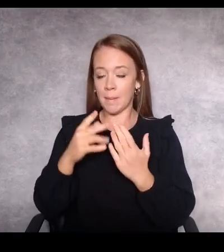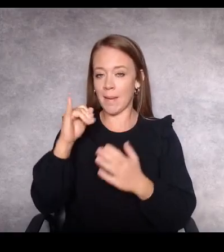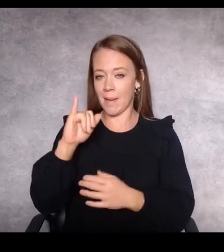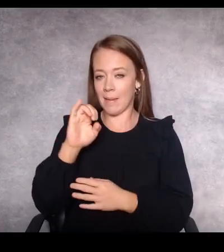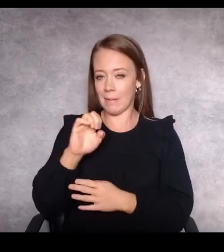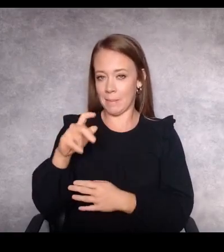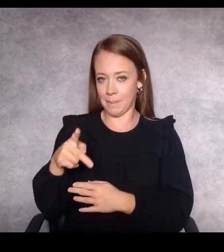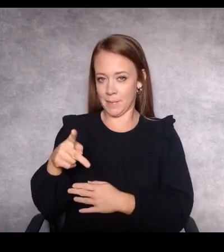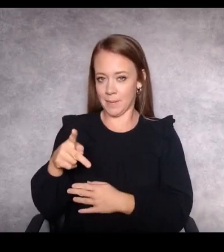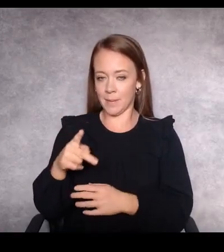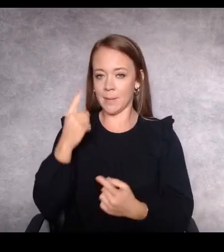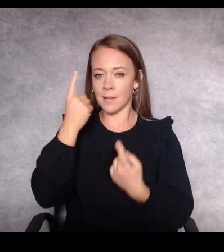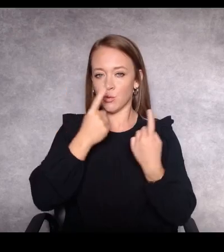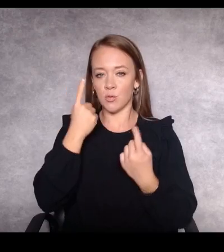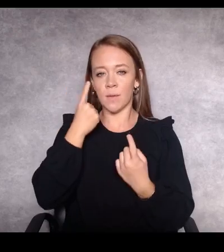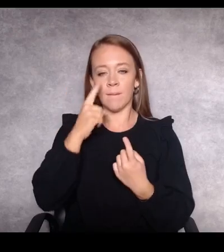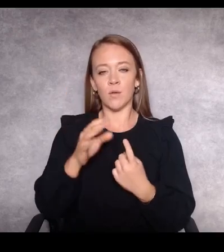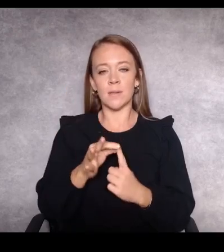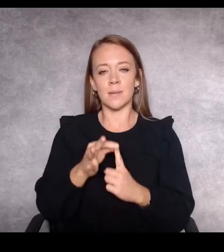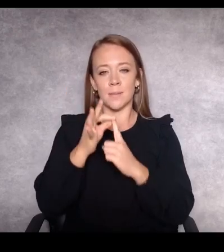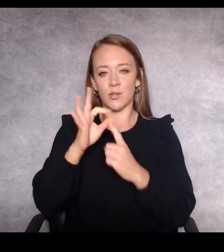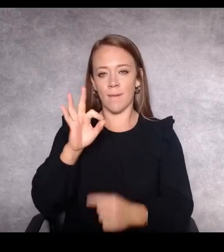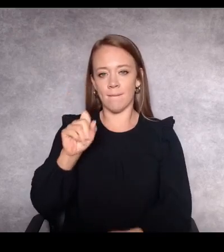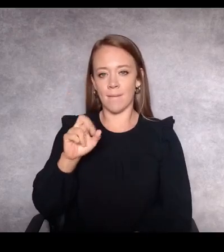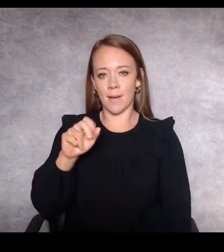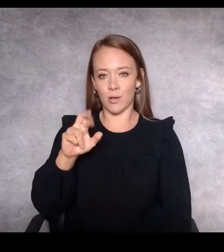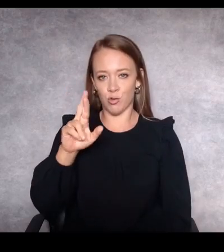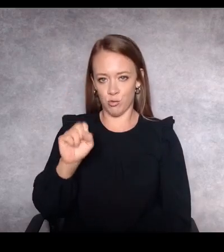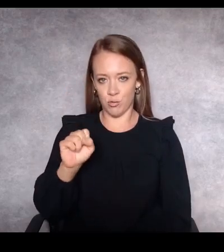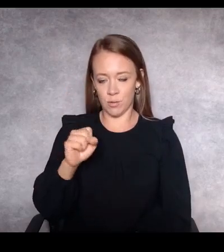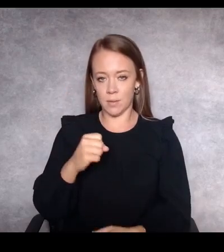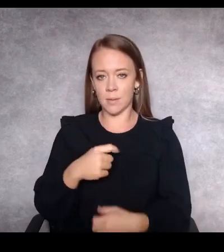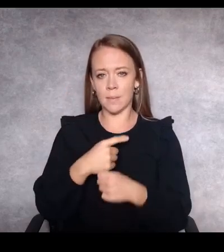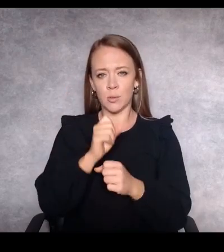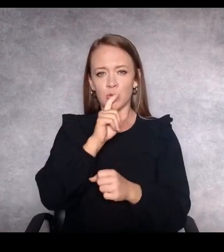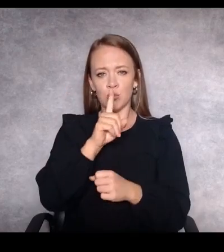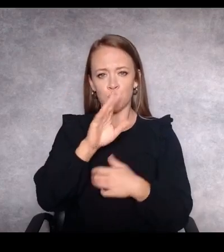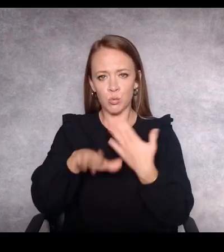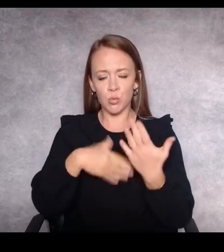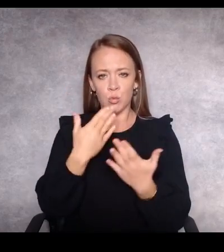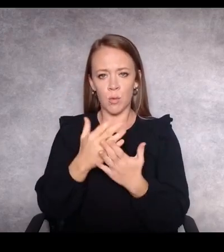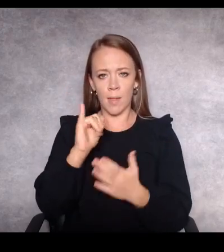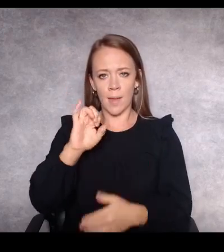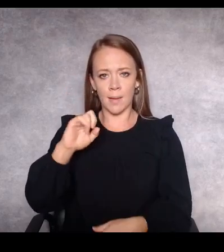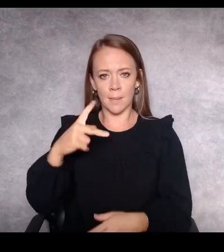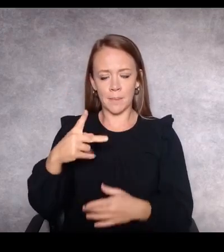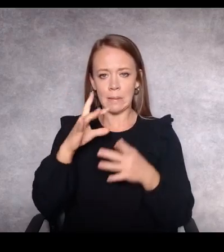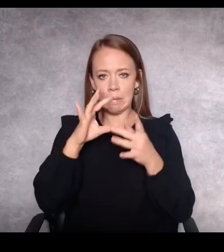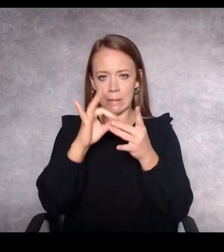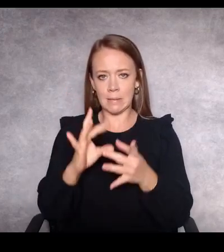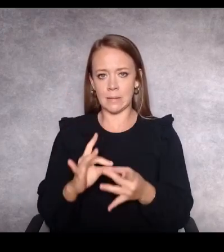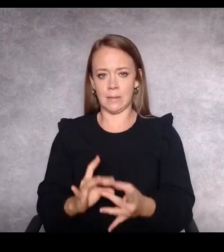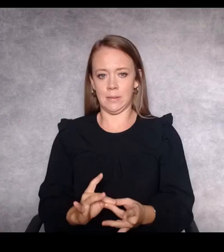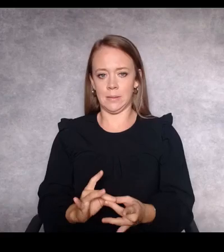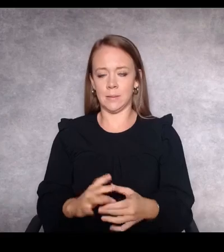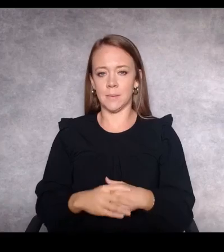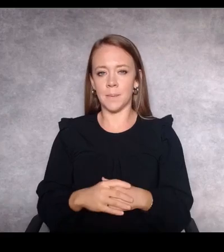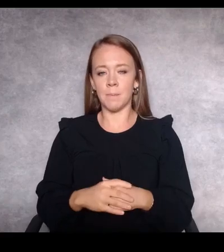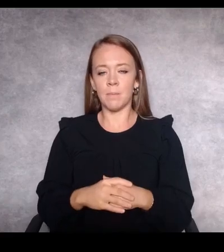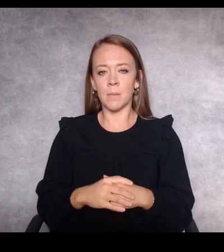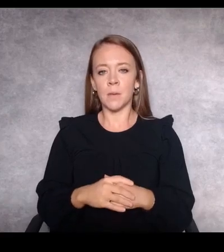IEP, Consideration of Special Factors, ensuring all pieces of the puzzle connect. In